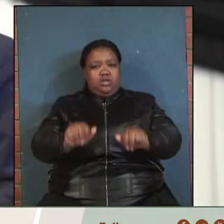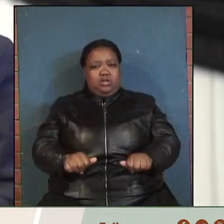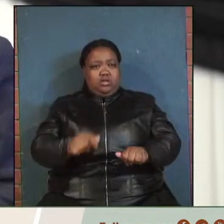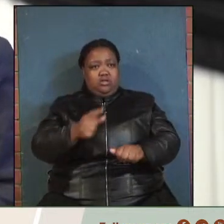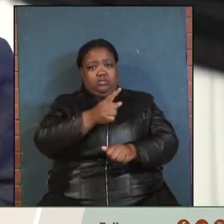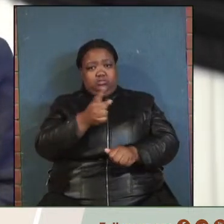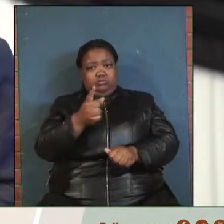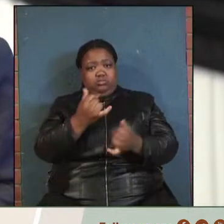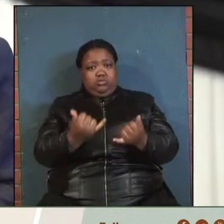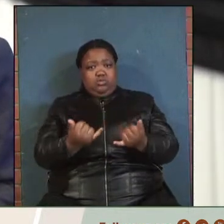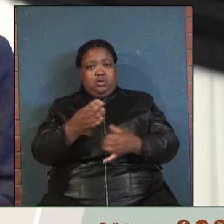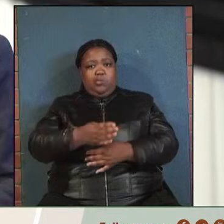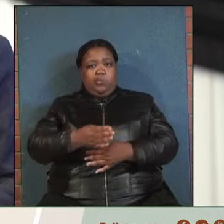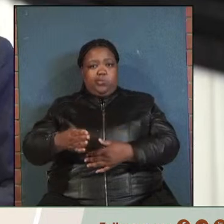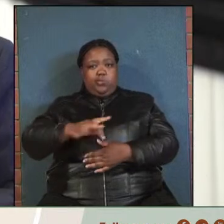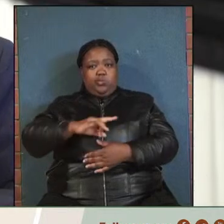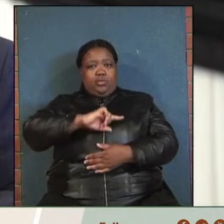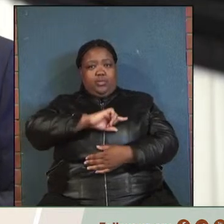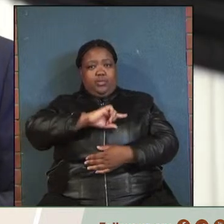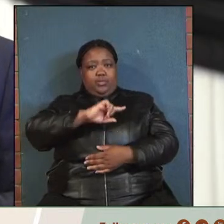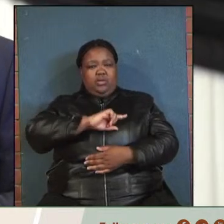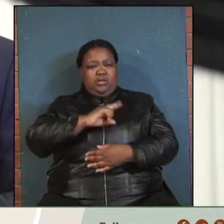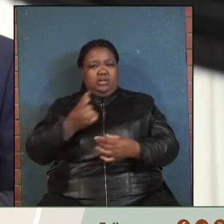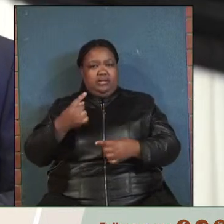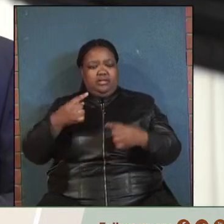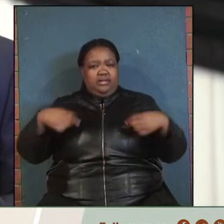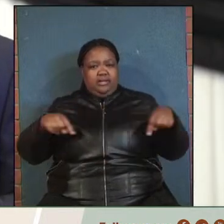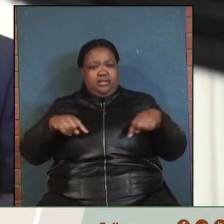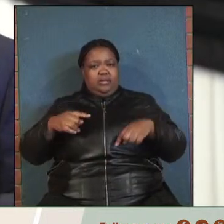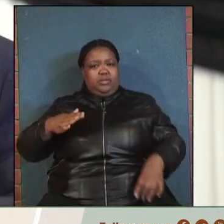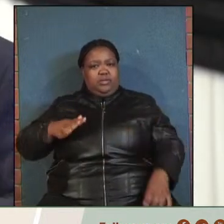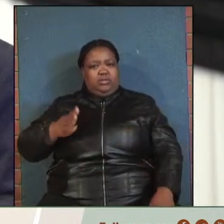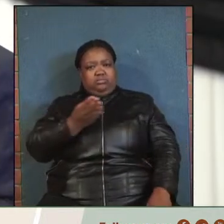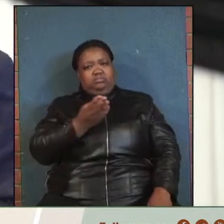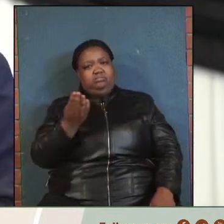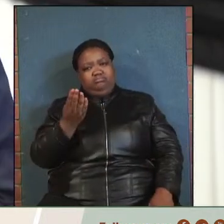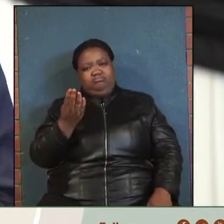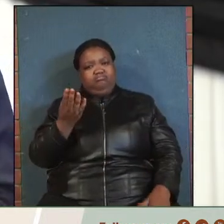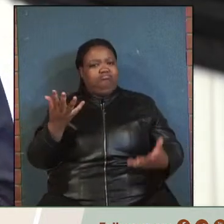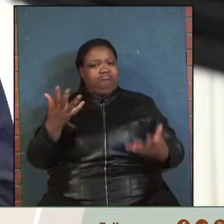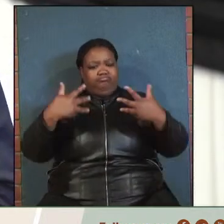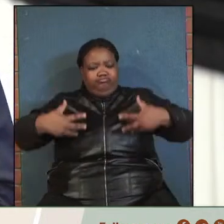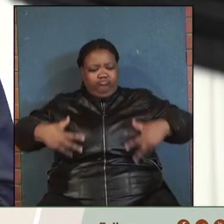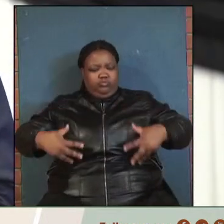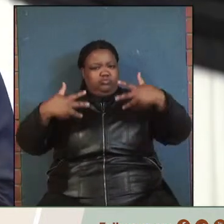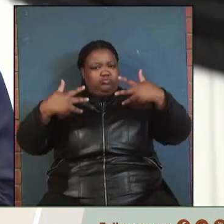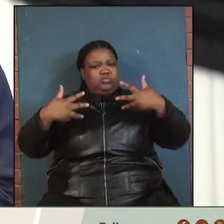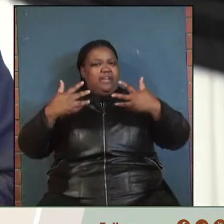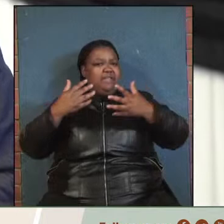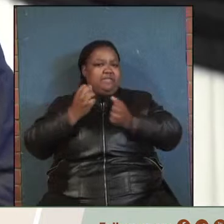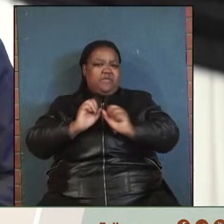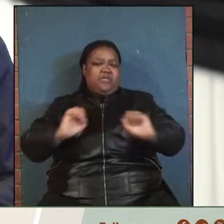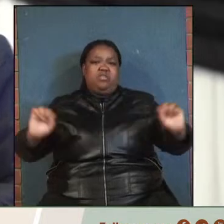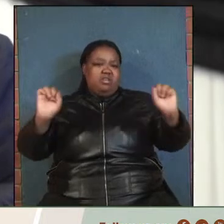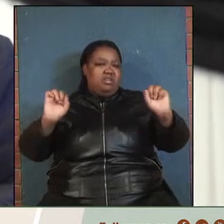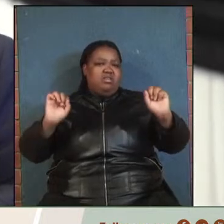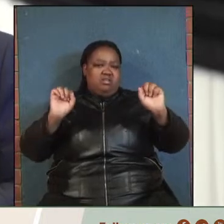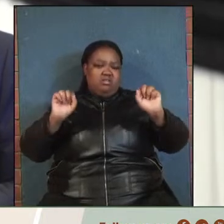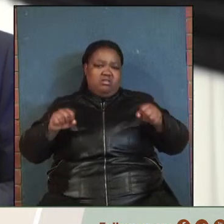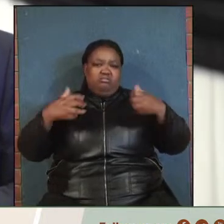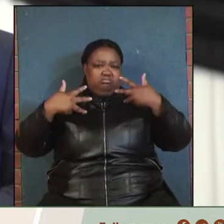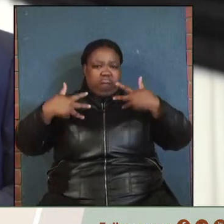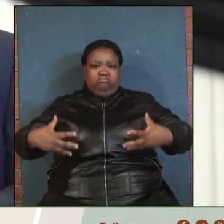here, we wanted you to be who you are. We wanted you